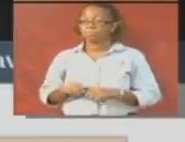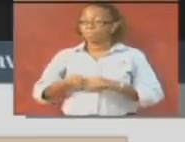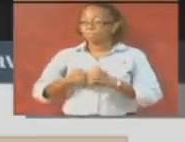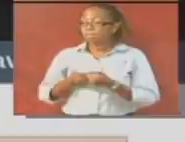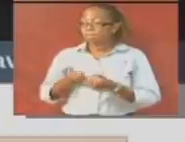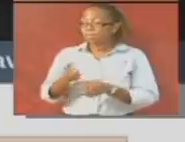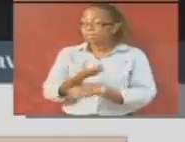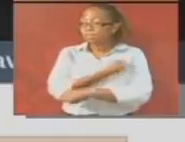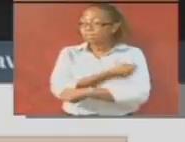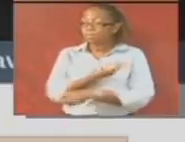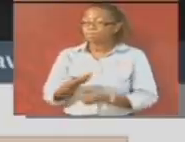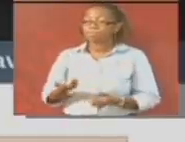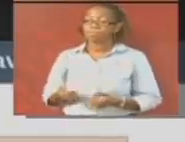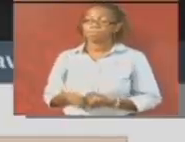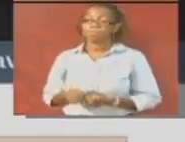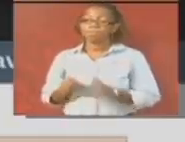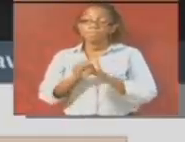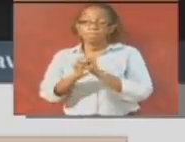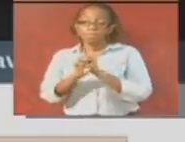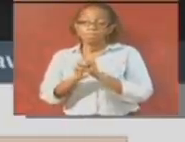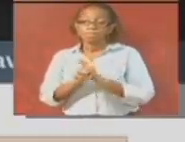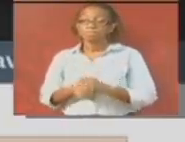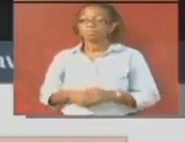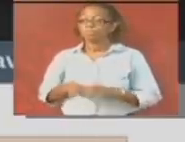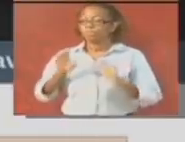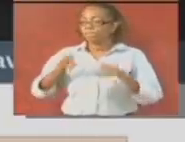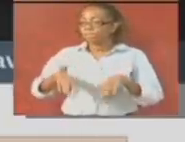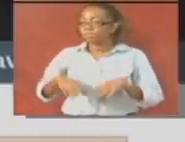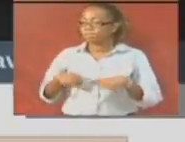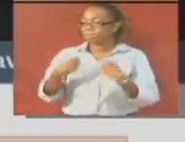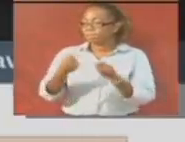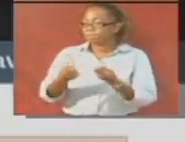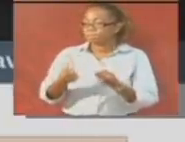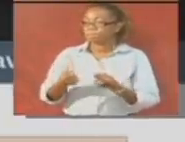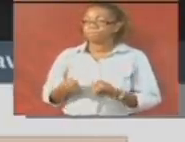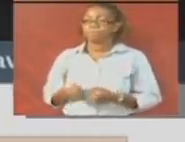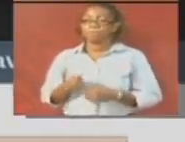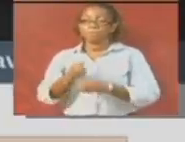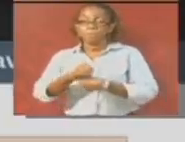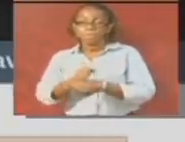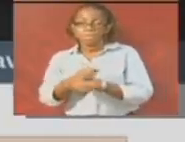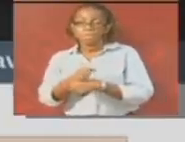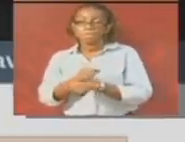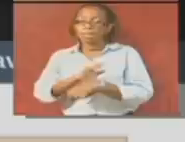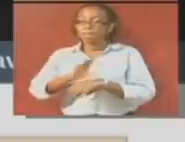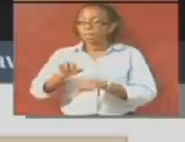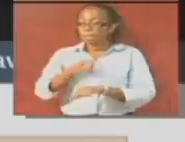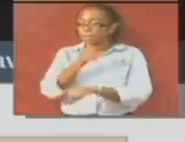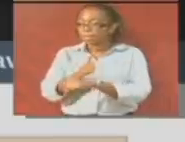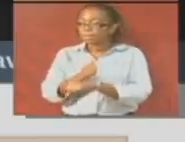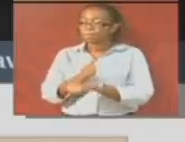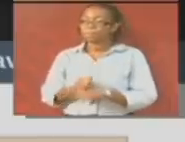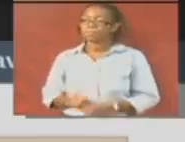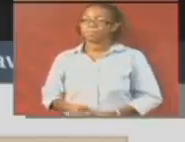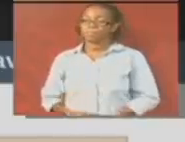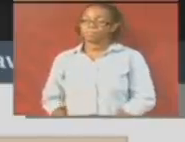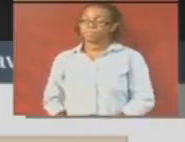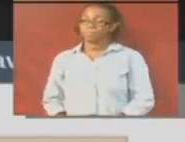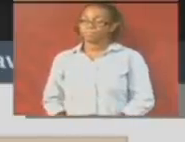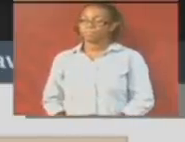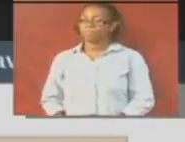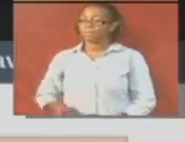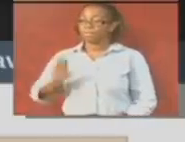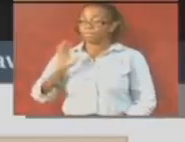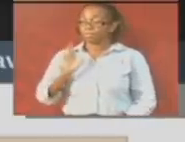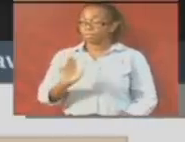turn, that you can go out and make an appointment. So our attitudes and the attitudes of others are critical in